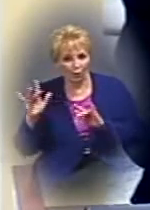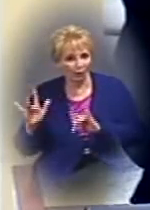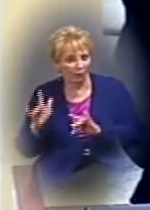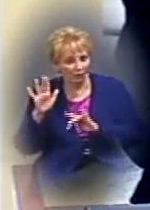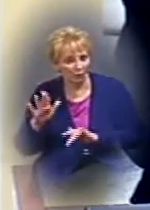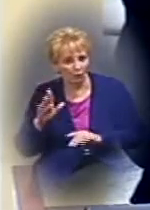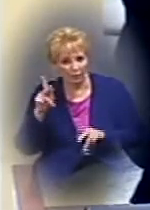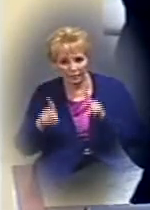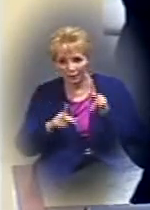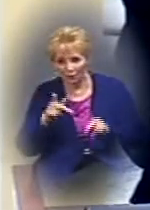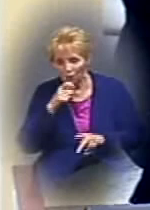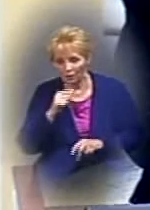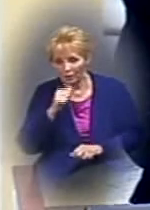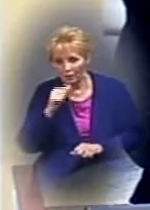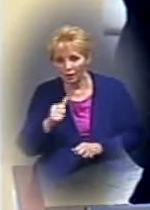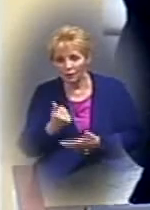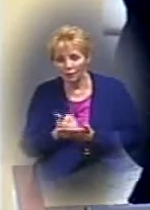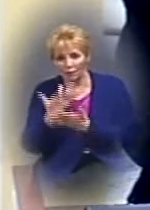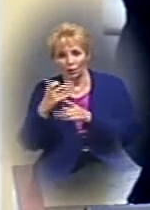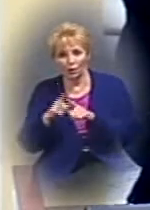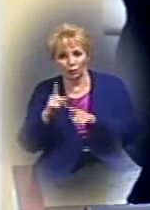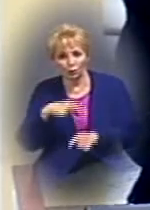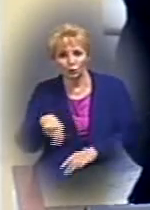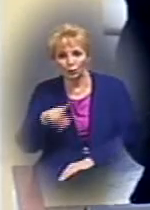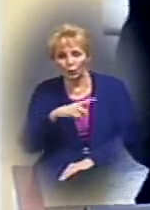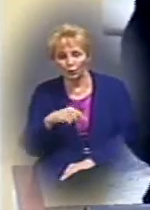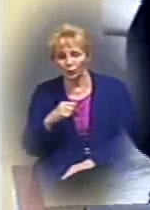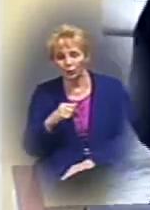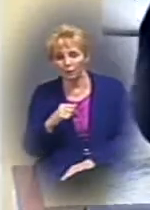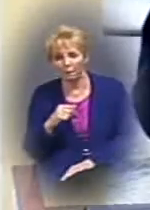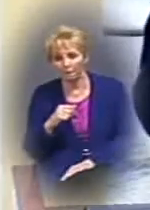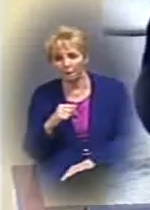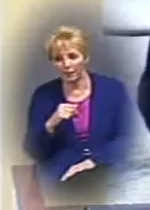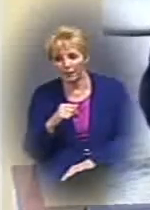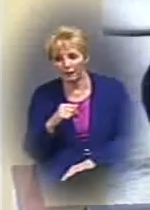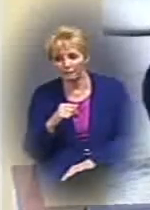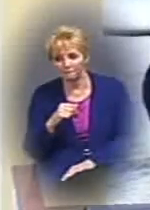your constituents who are not as affluent as you?